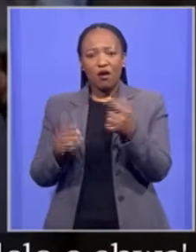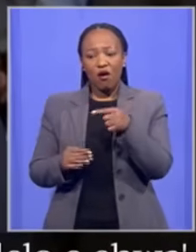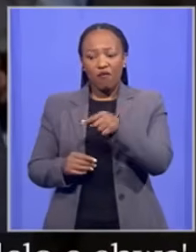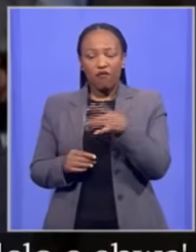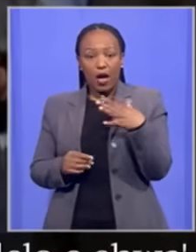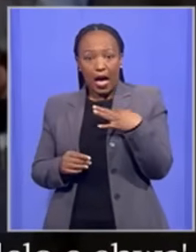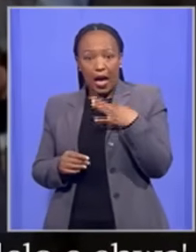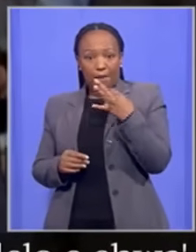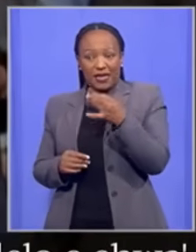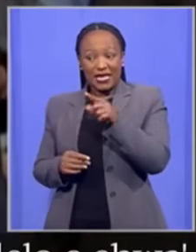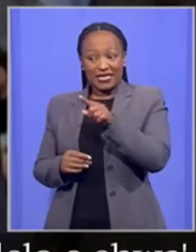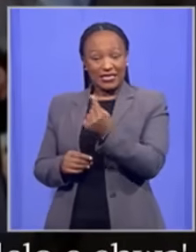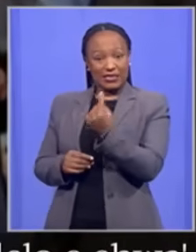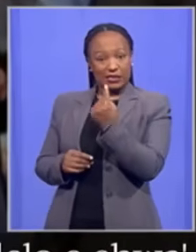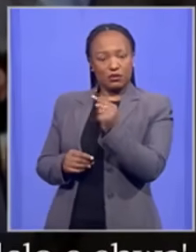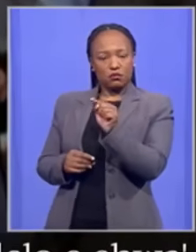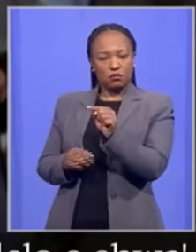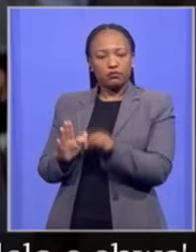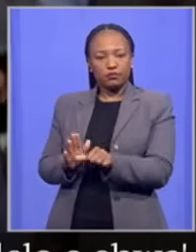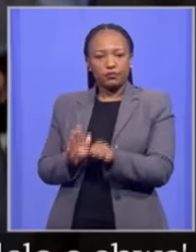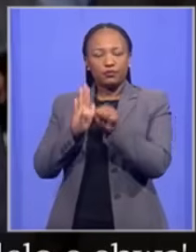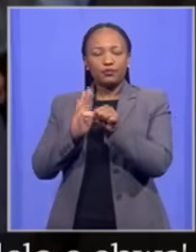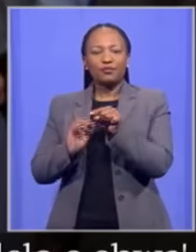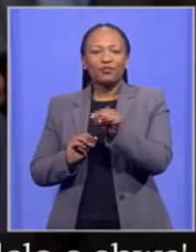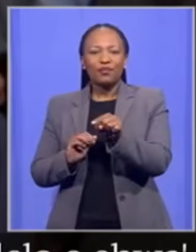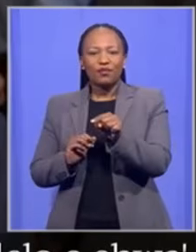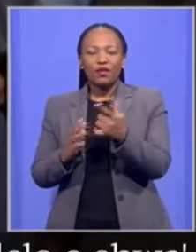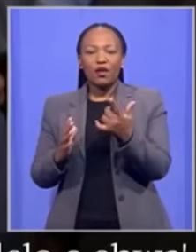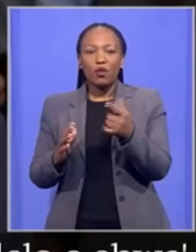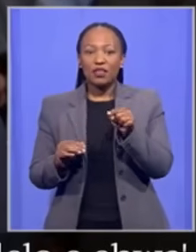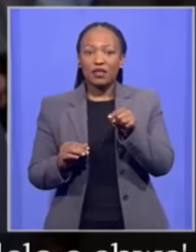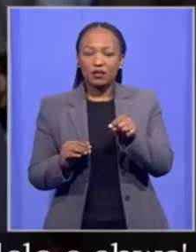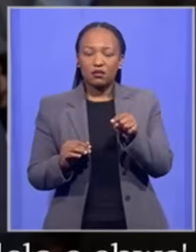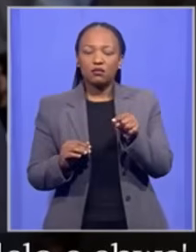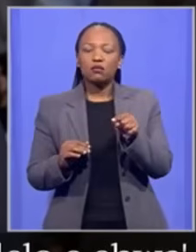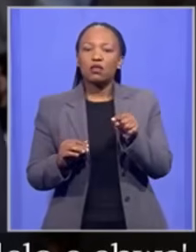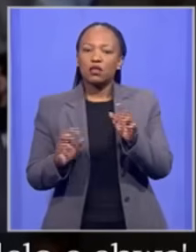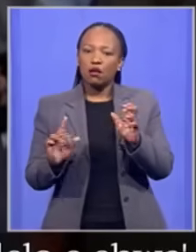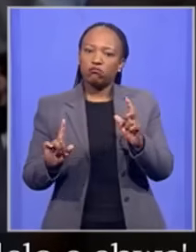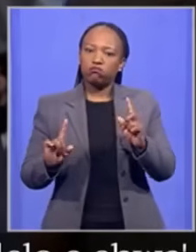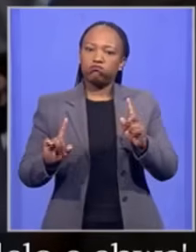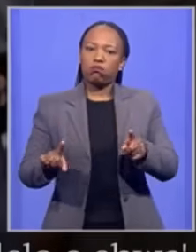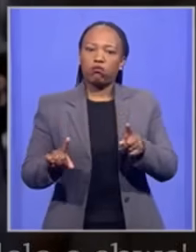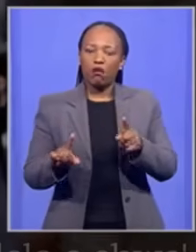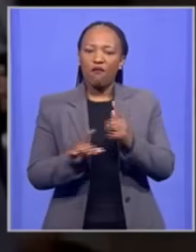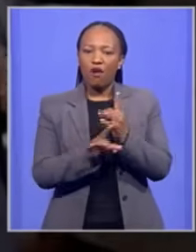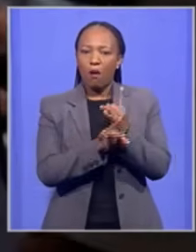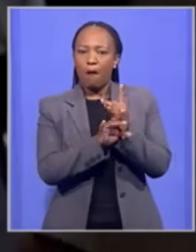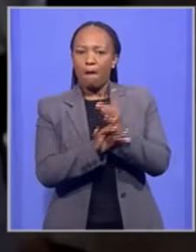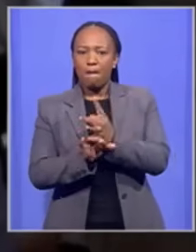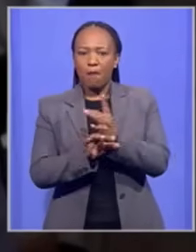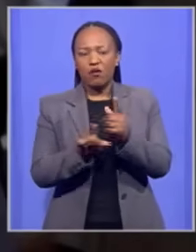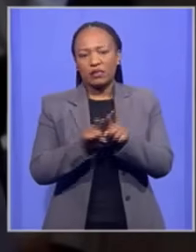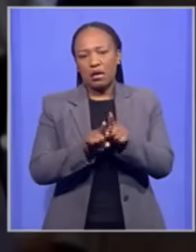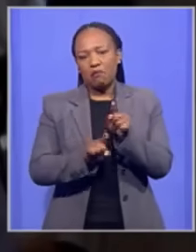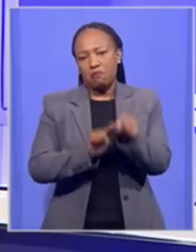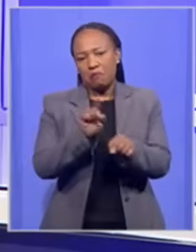application, in respect of which orders are sought based on the same allegations.